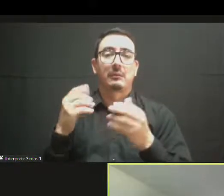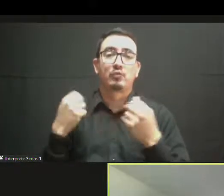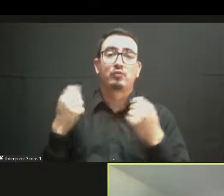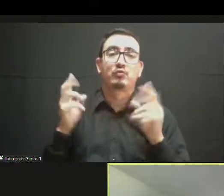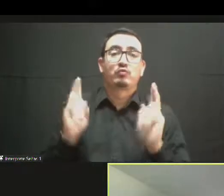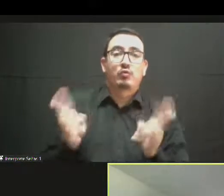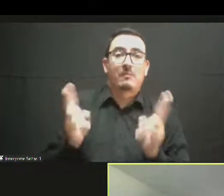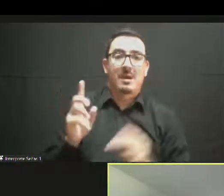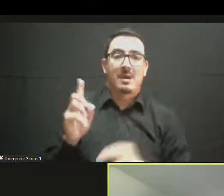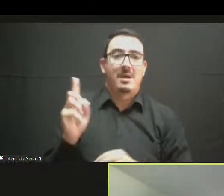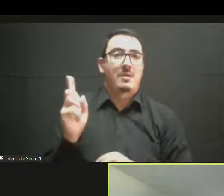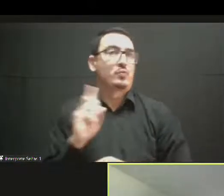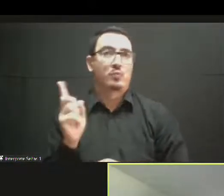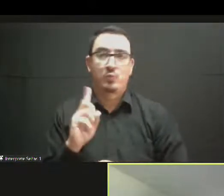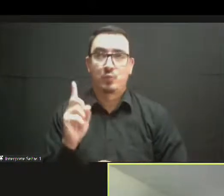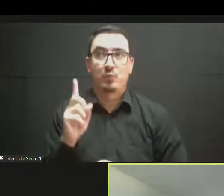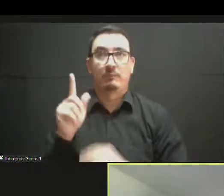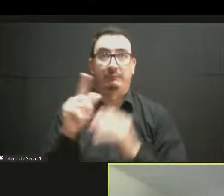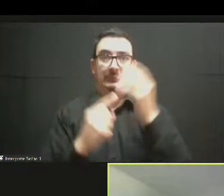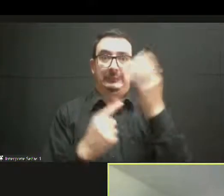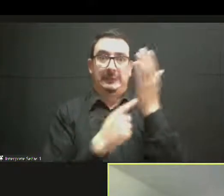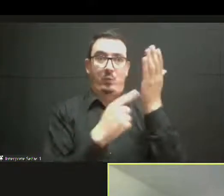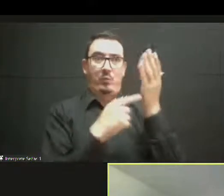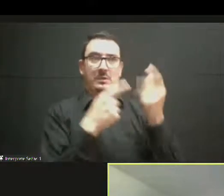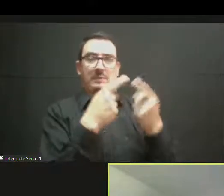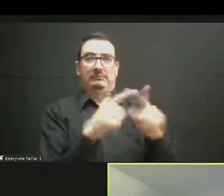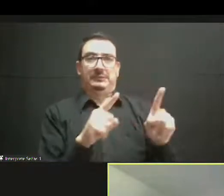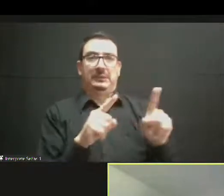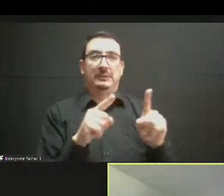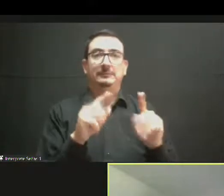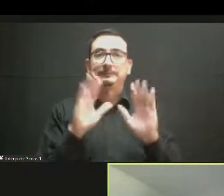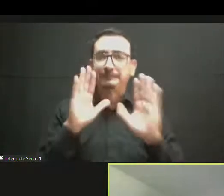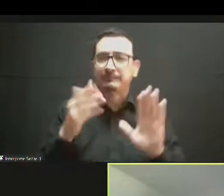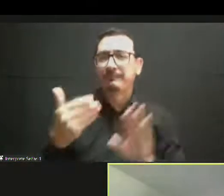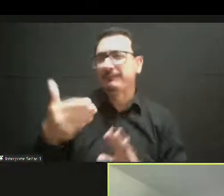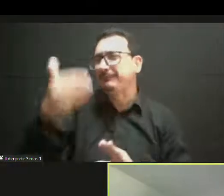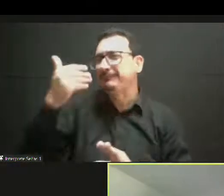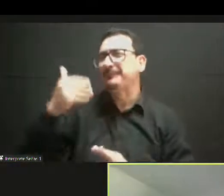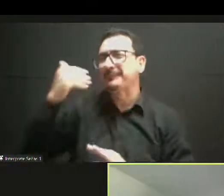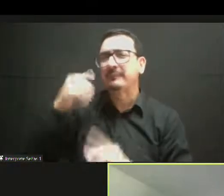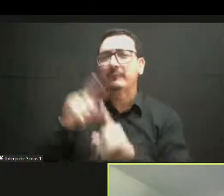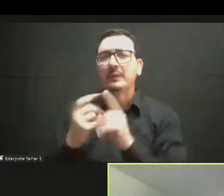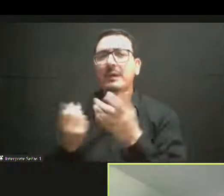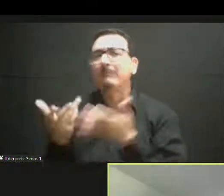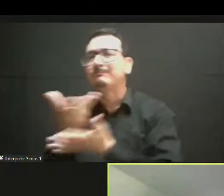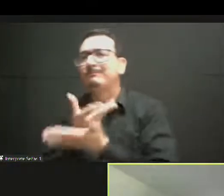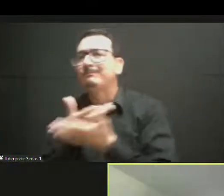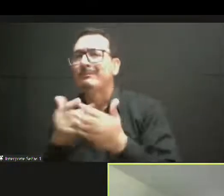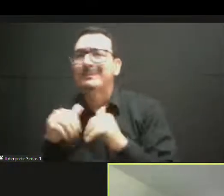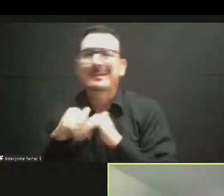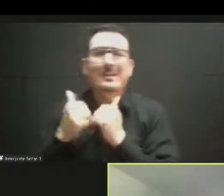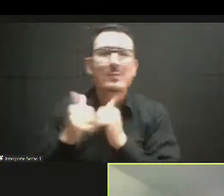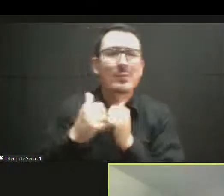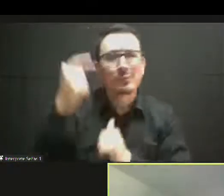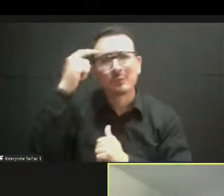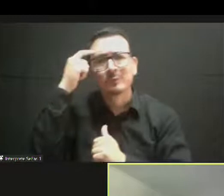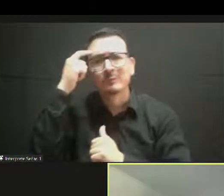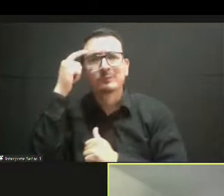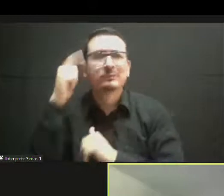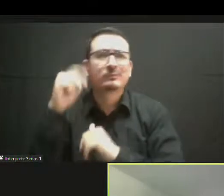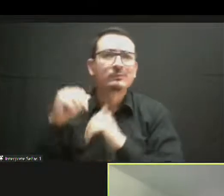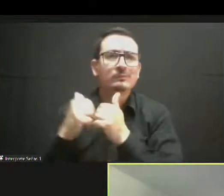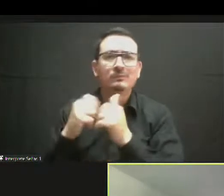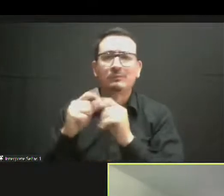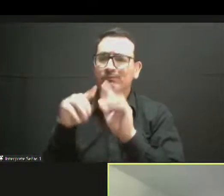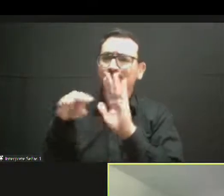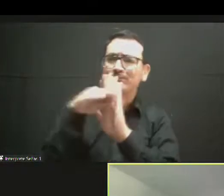back deciding on establishing a framework, which is the free trade zone regime that is a law in Costa